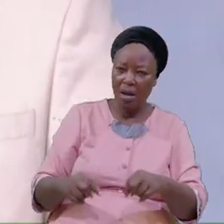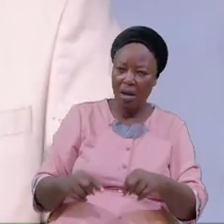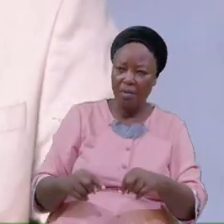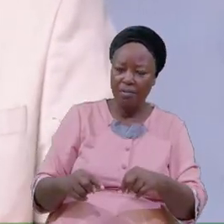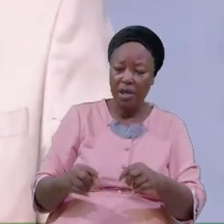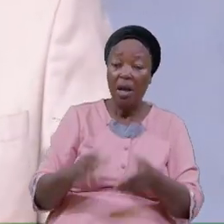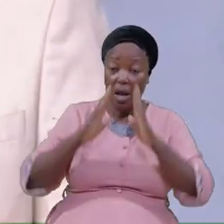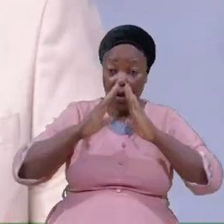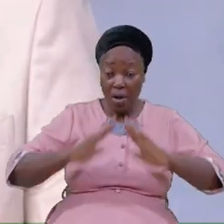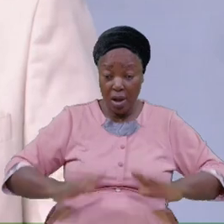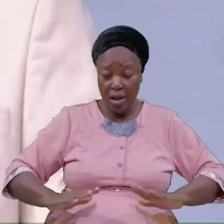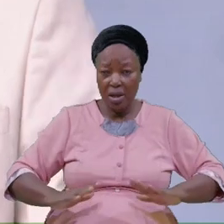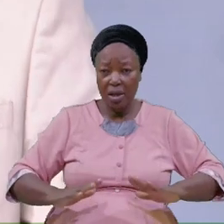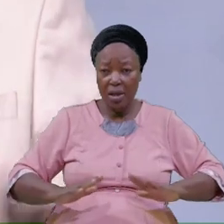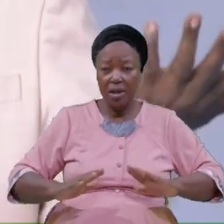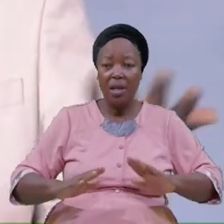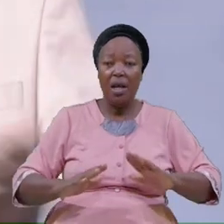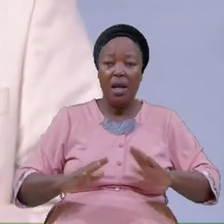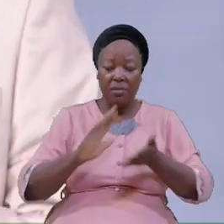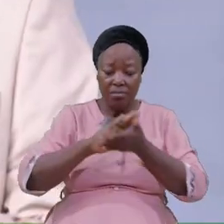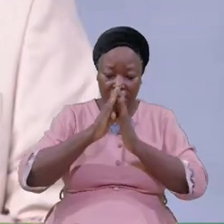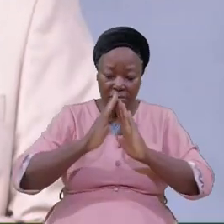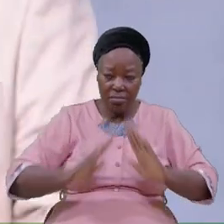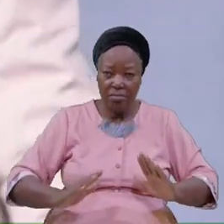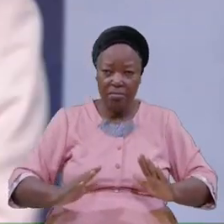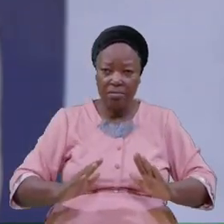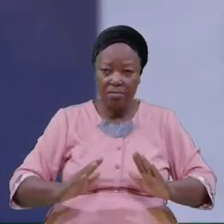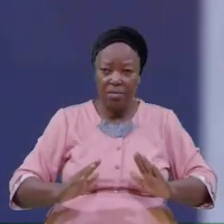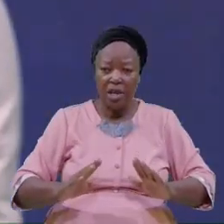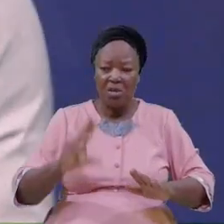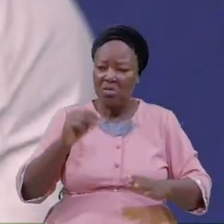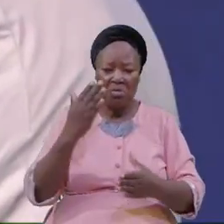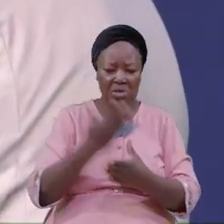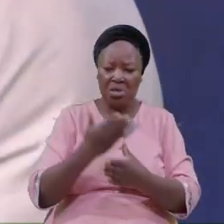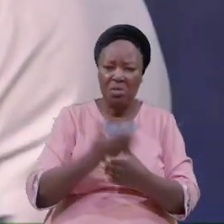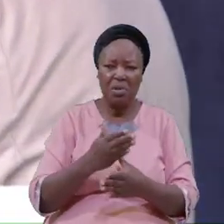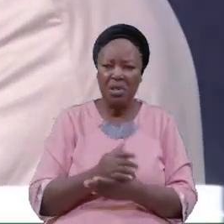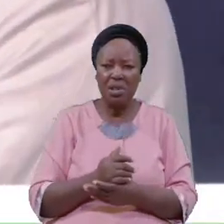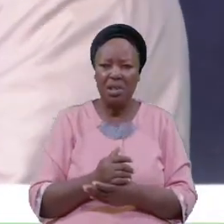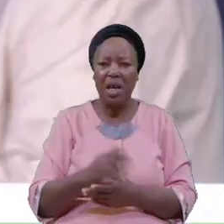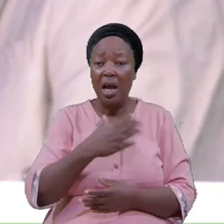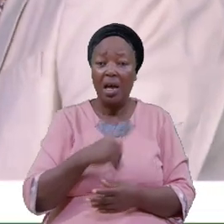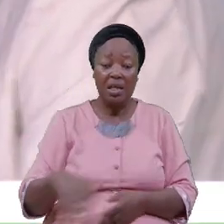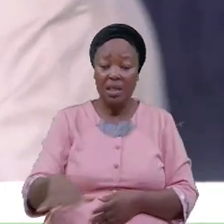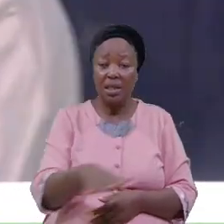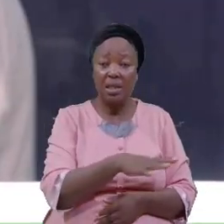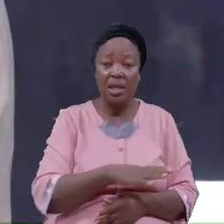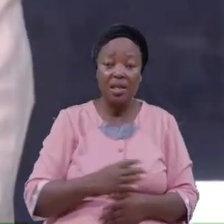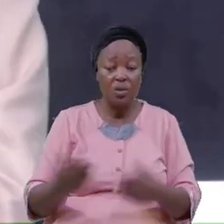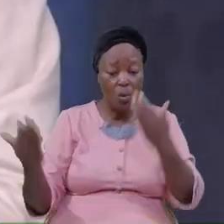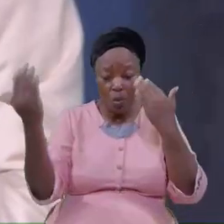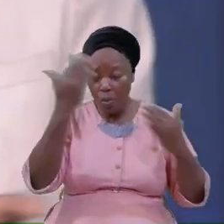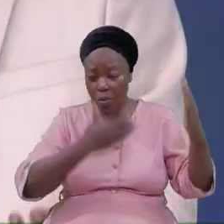Tranquille. Serene. Serein. No disturbance. Aucun and these worried people, that's what they always do.